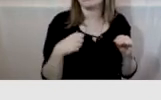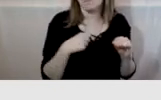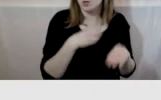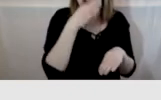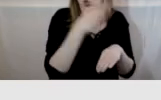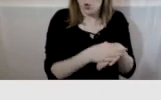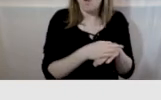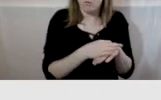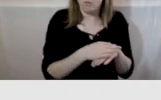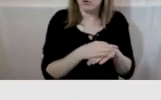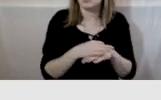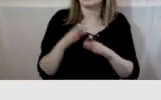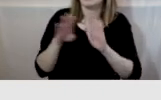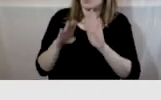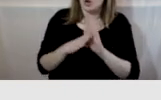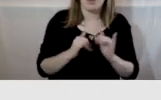Yeah, thank you.